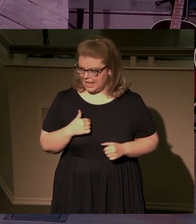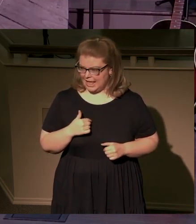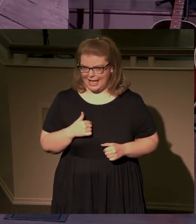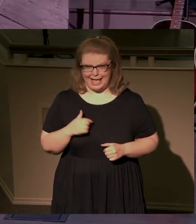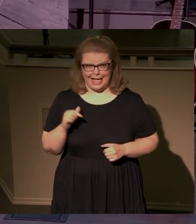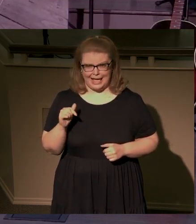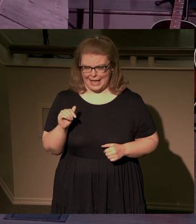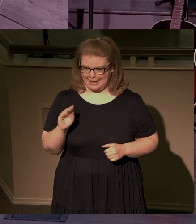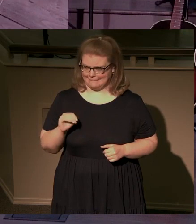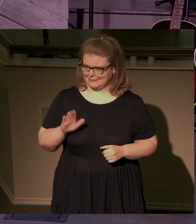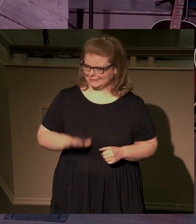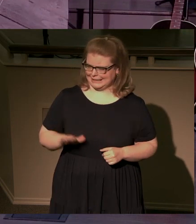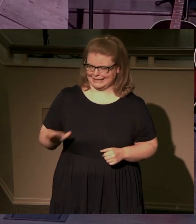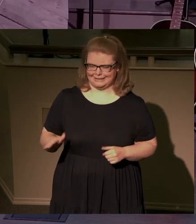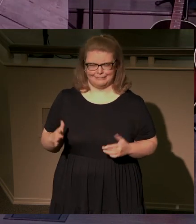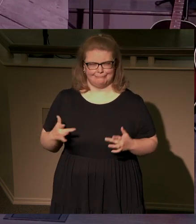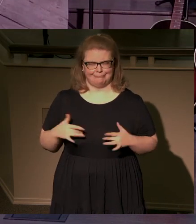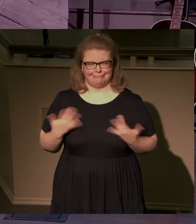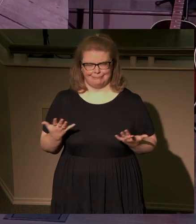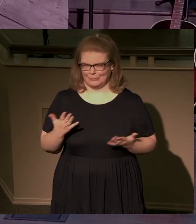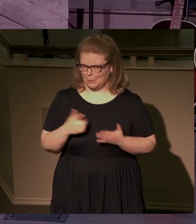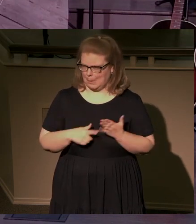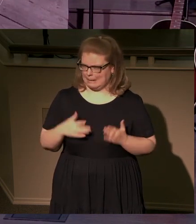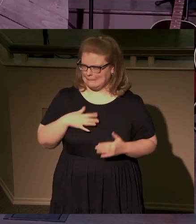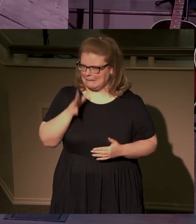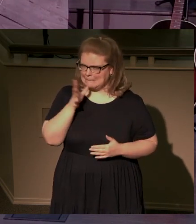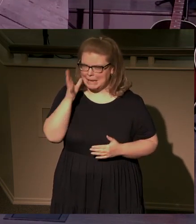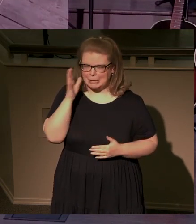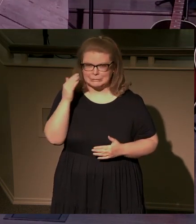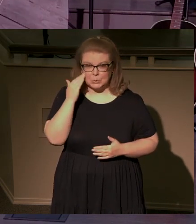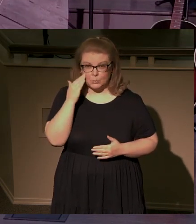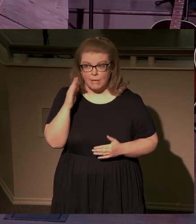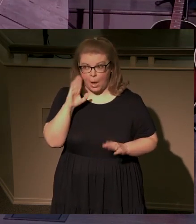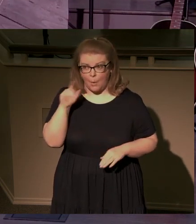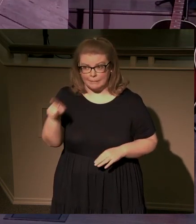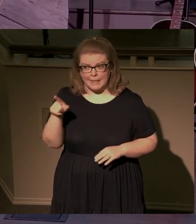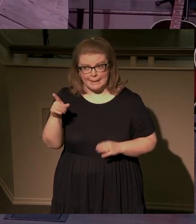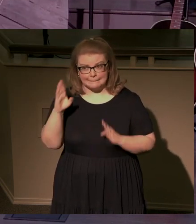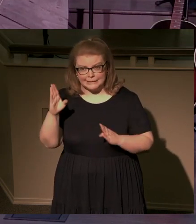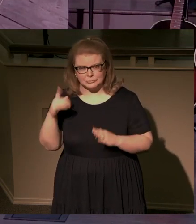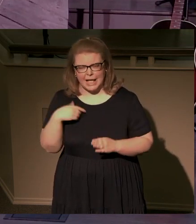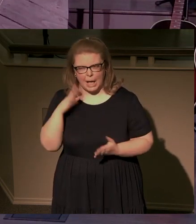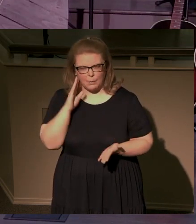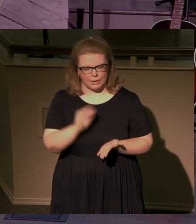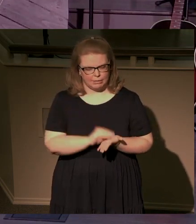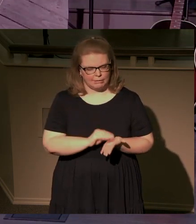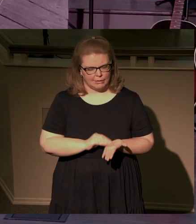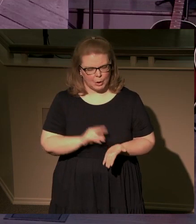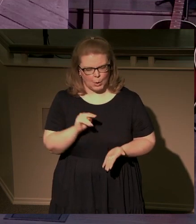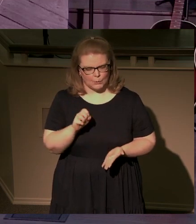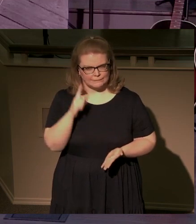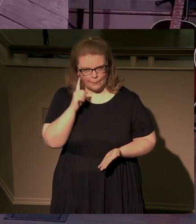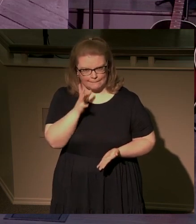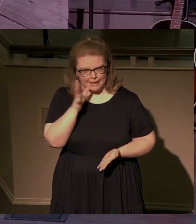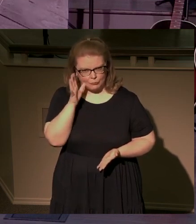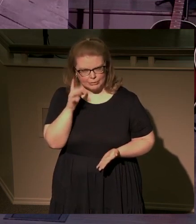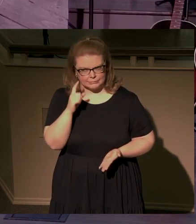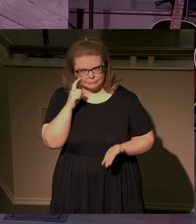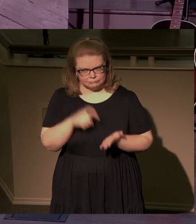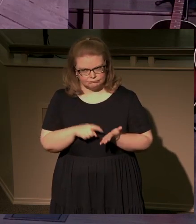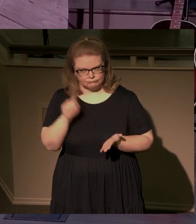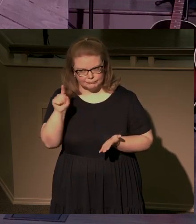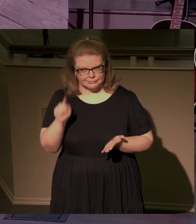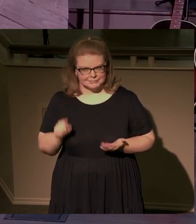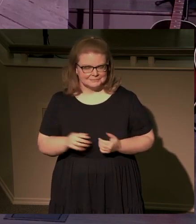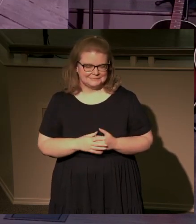I'm just a kid. What do my parents know? I hope they listen up. I'll take some notes for them. That might be where you're at.